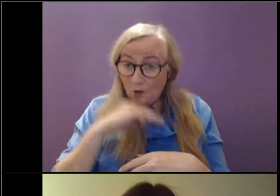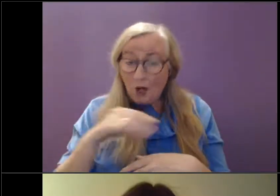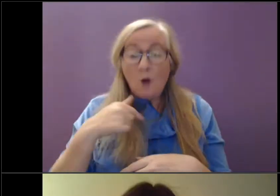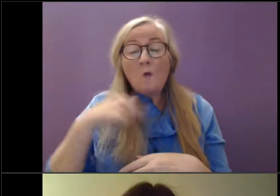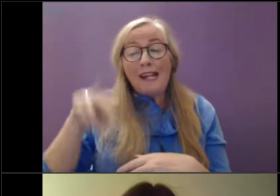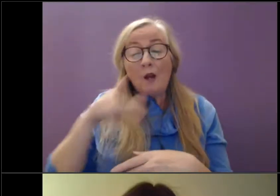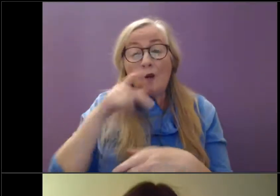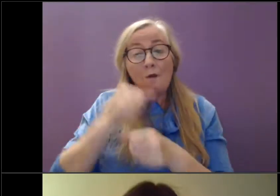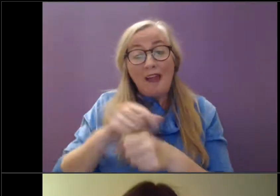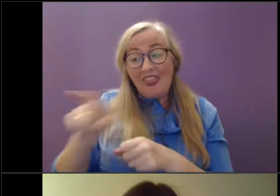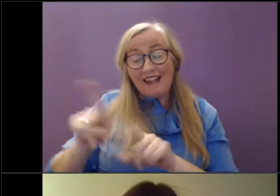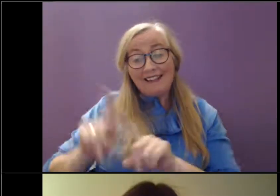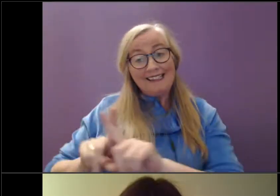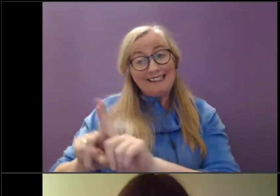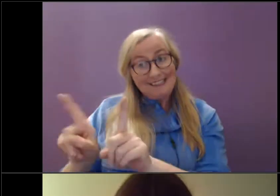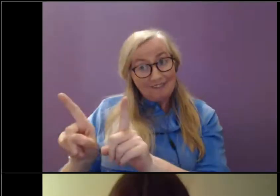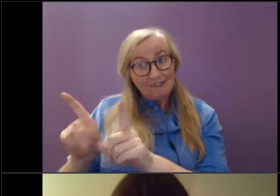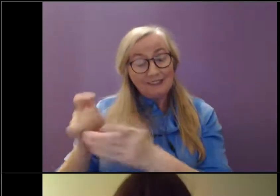time.